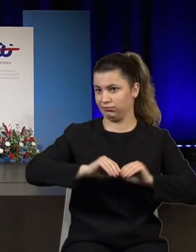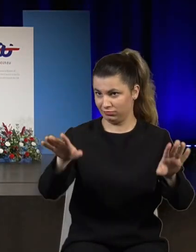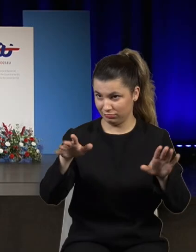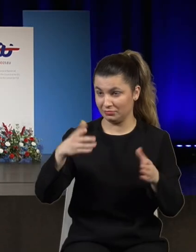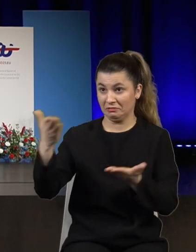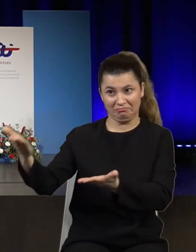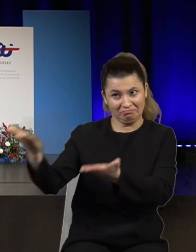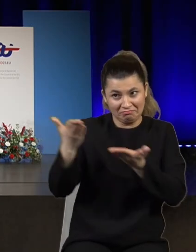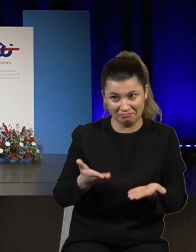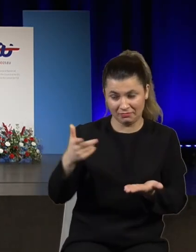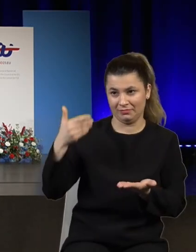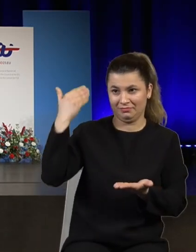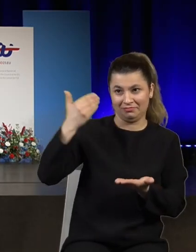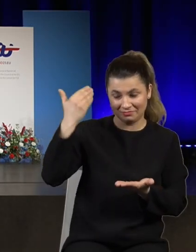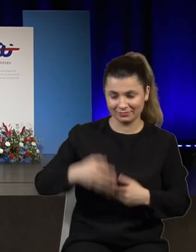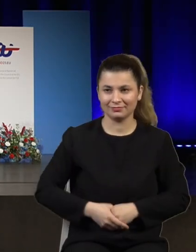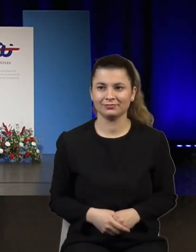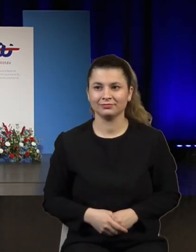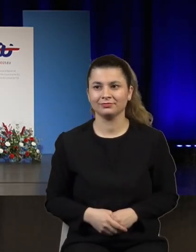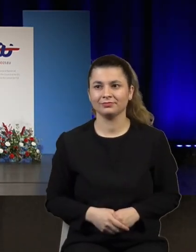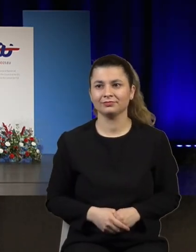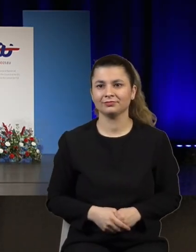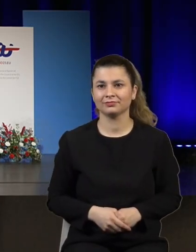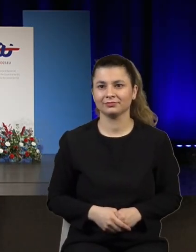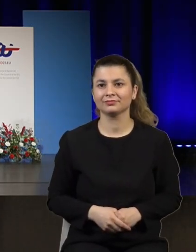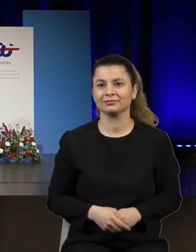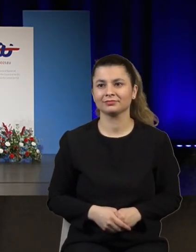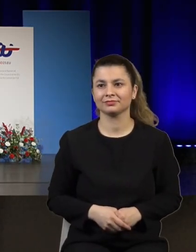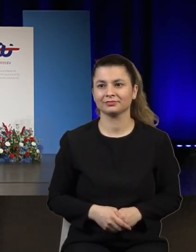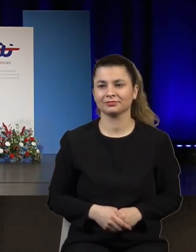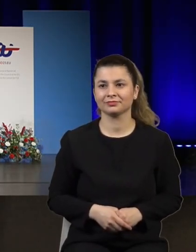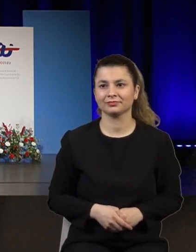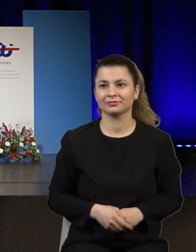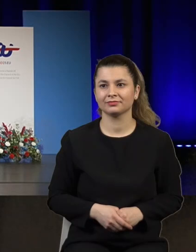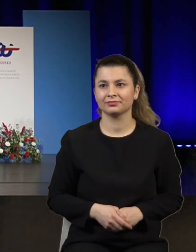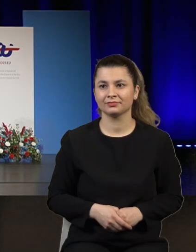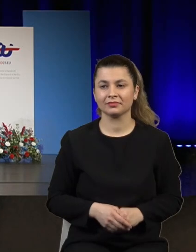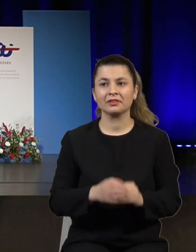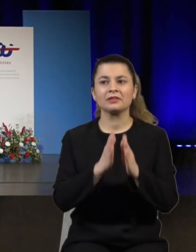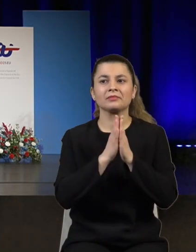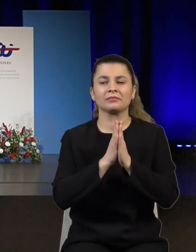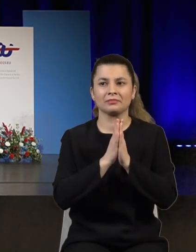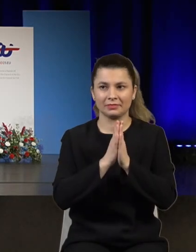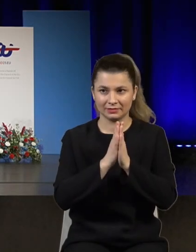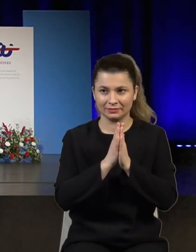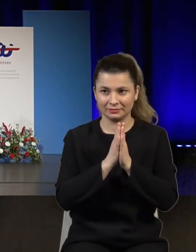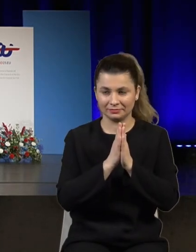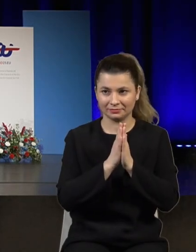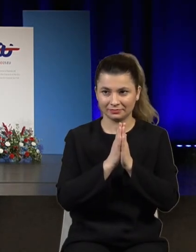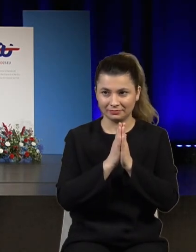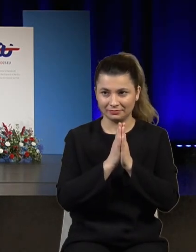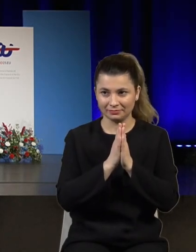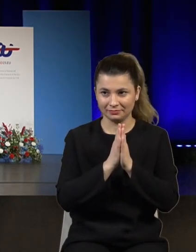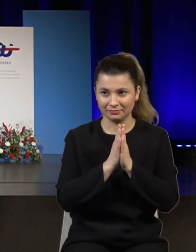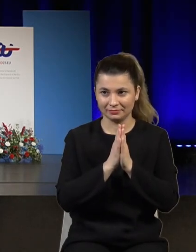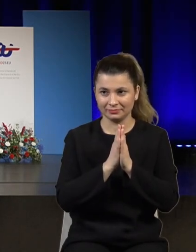If you could please take the floor here, because here is also the pilot for the